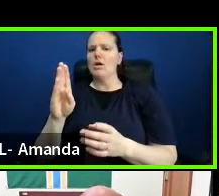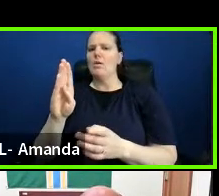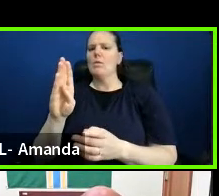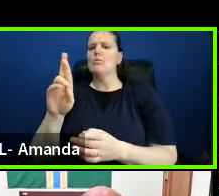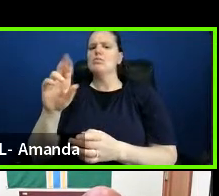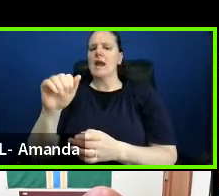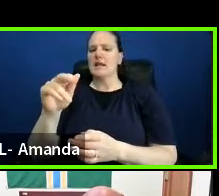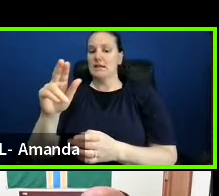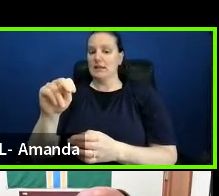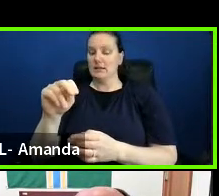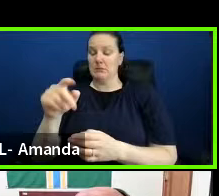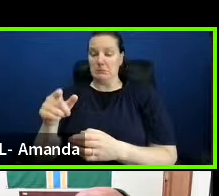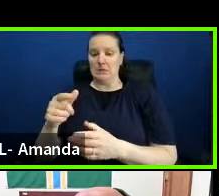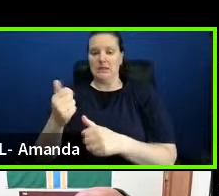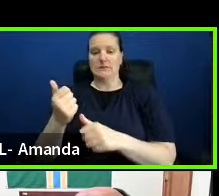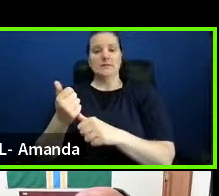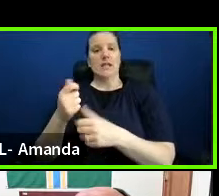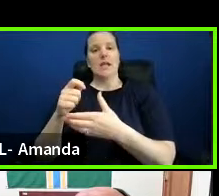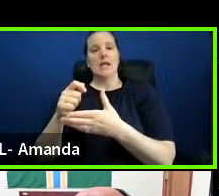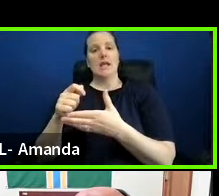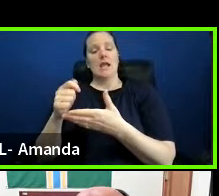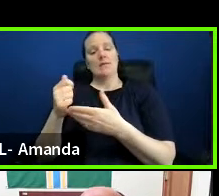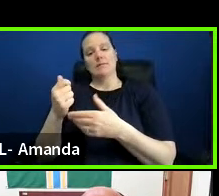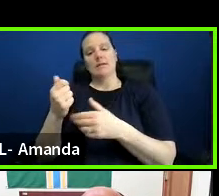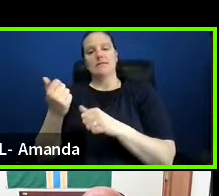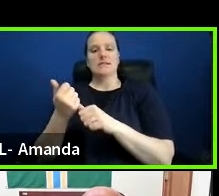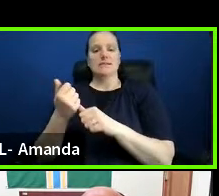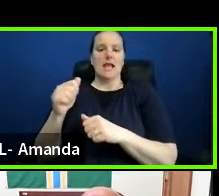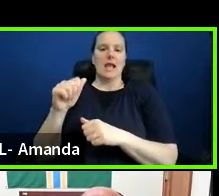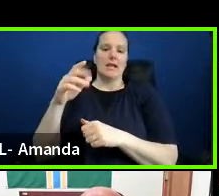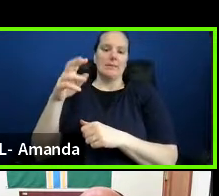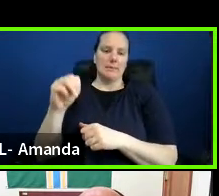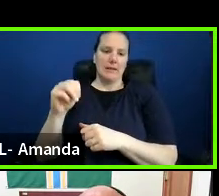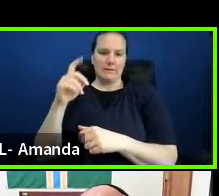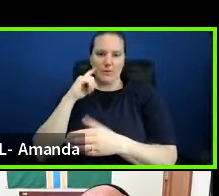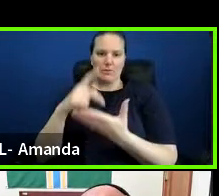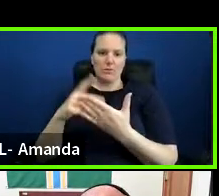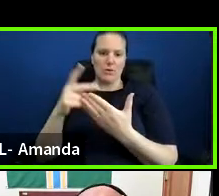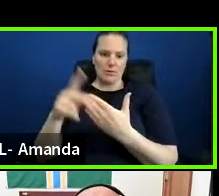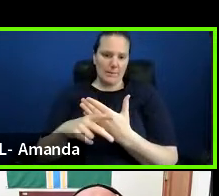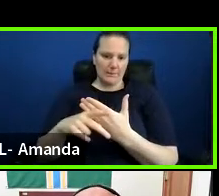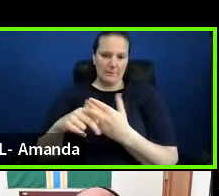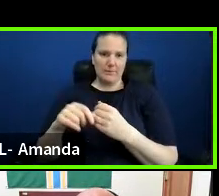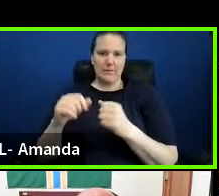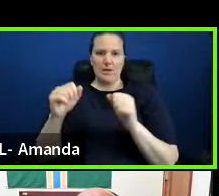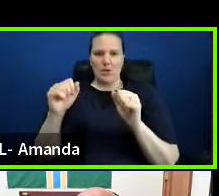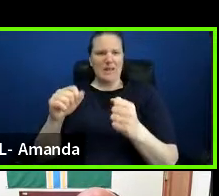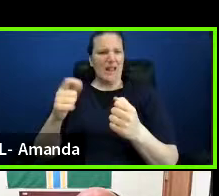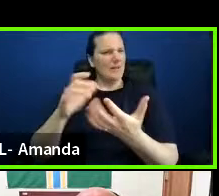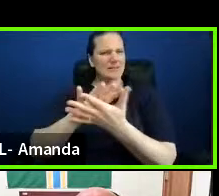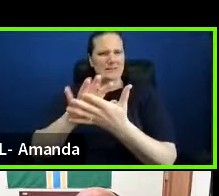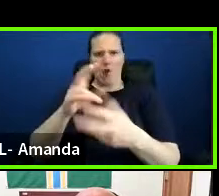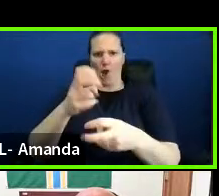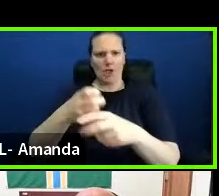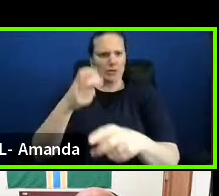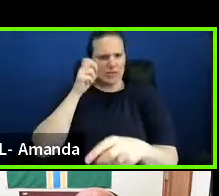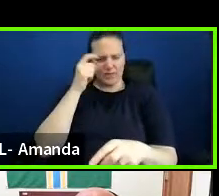an assistant administrator for the program, standing in for Ryan Winshine, who couldn't be here today.